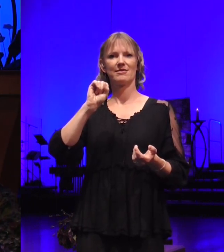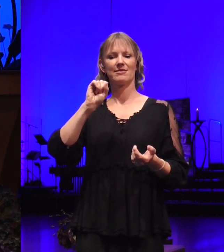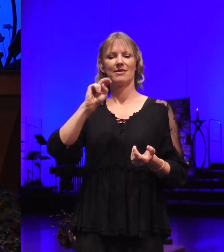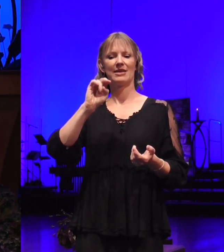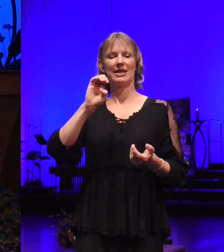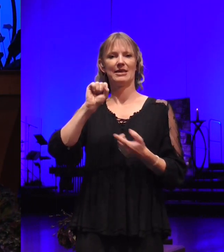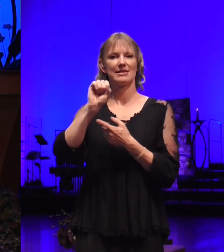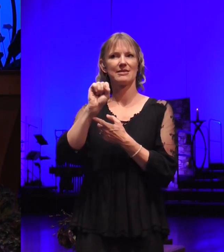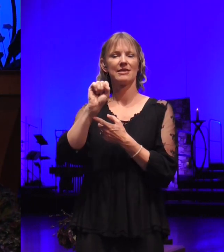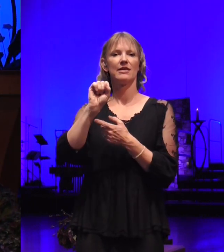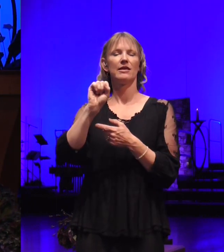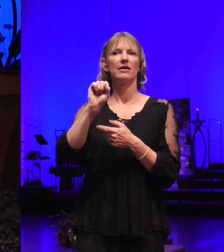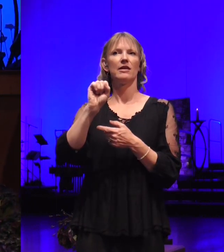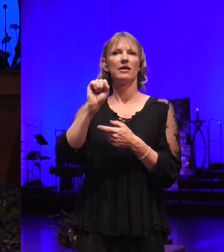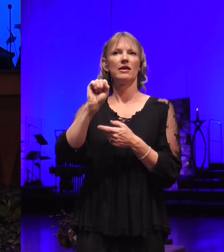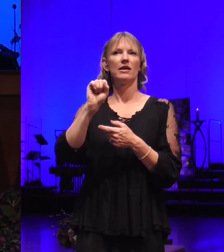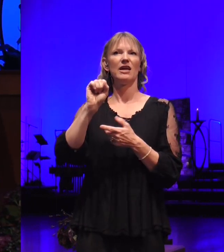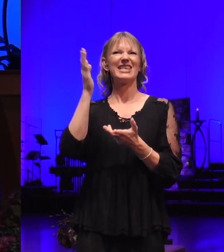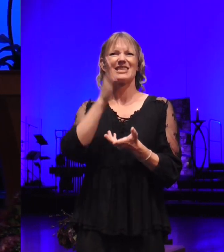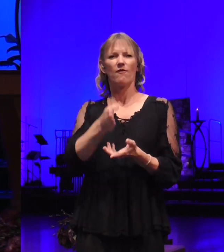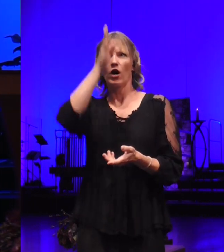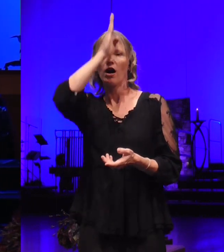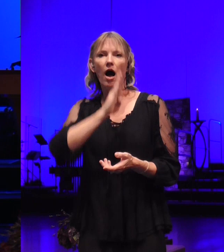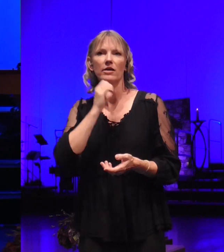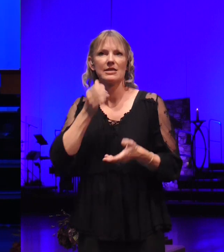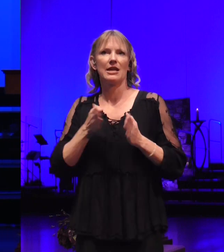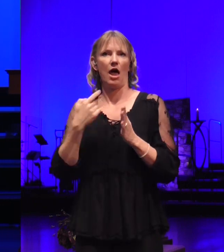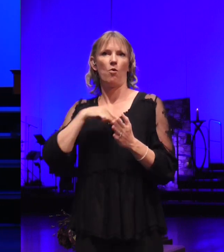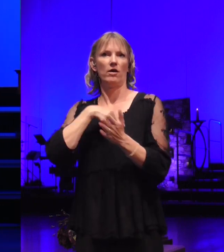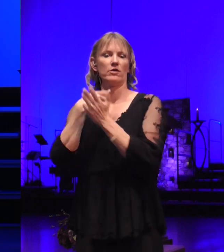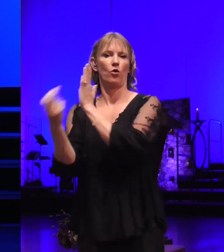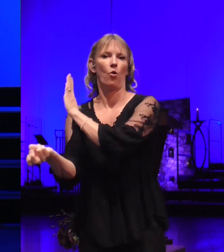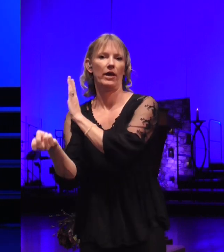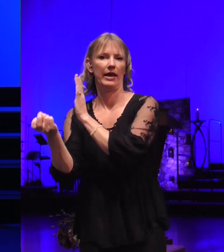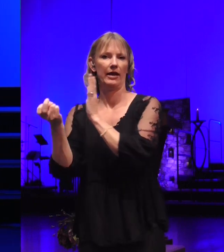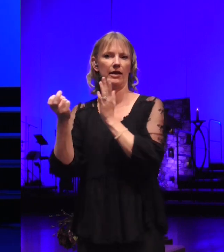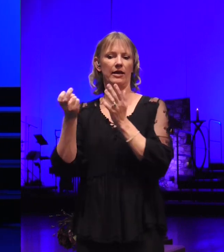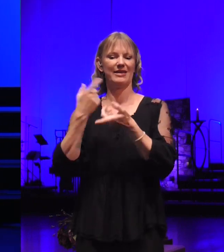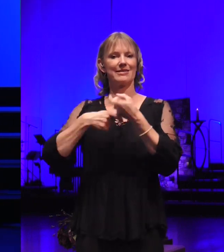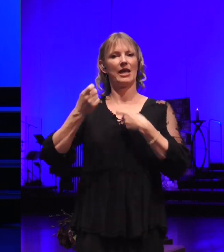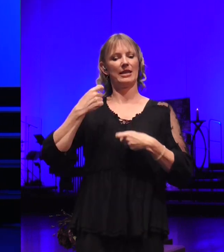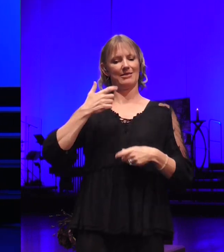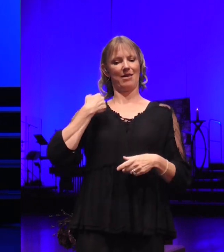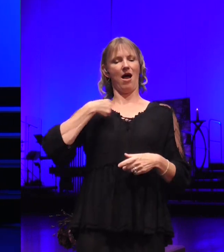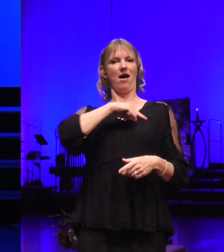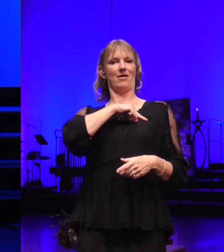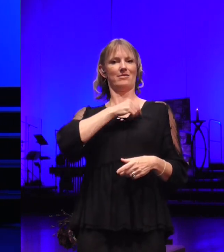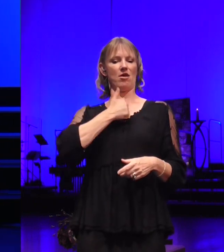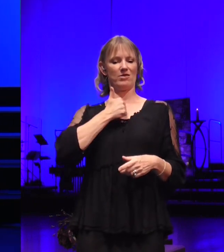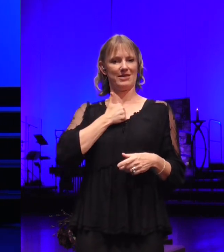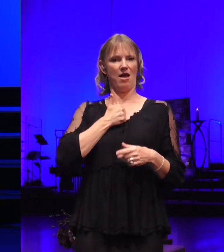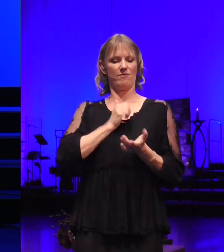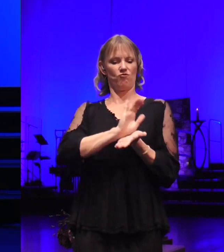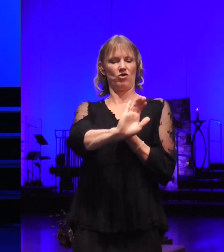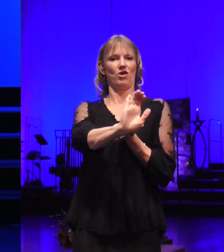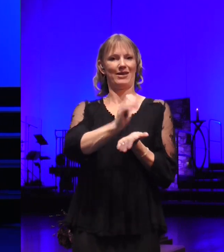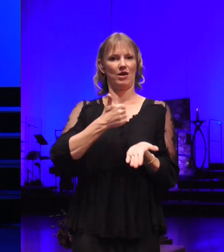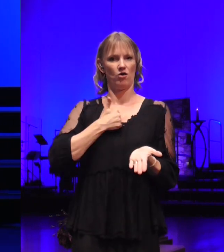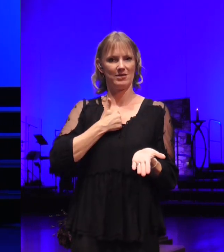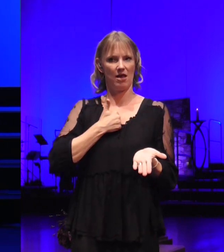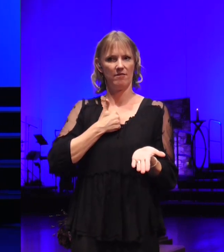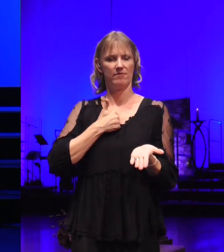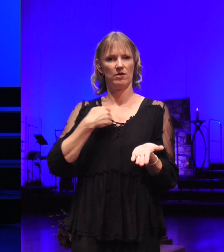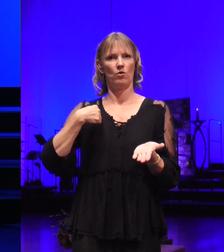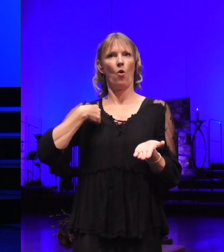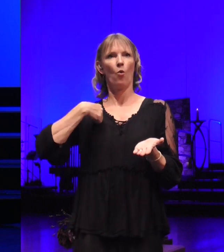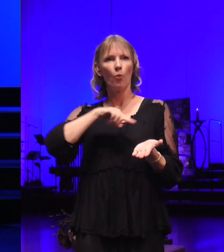us. It's never God that doesn't let us in. We reject ourselves. We keep ourselves out of that divine